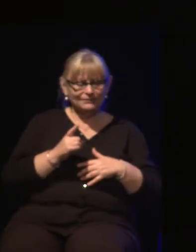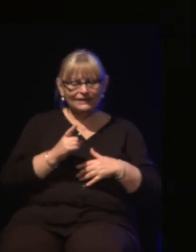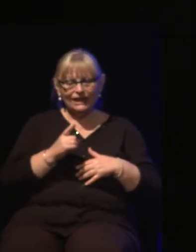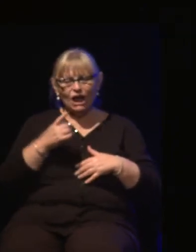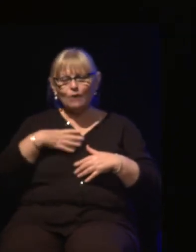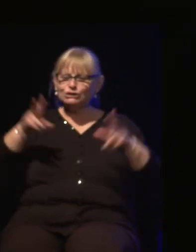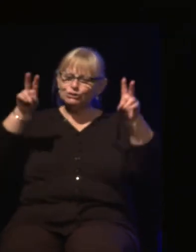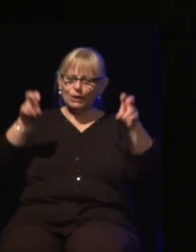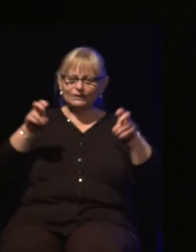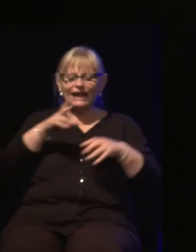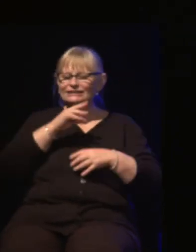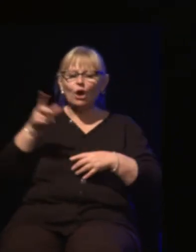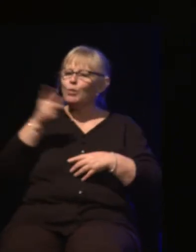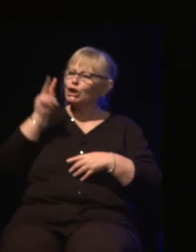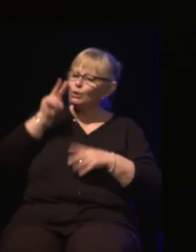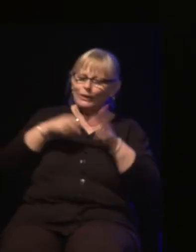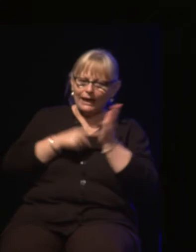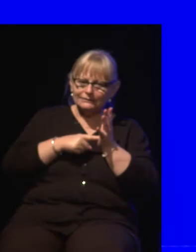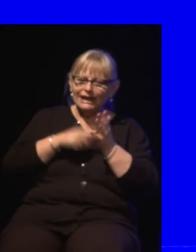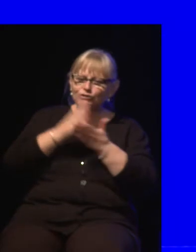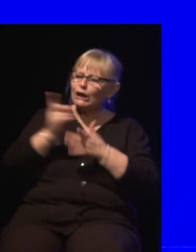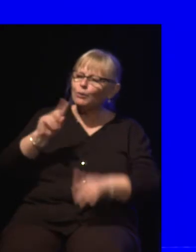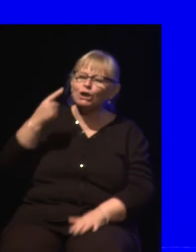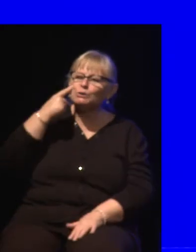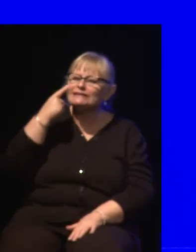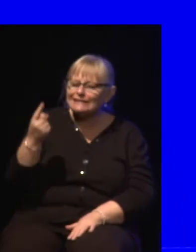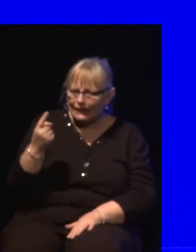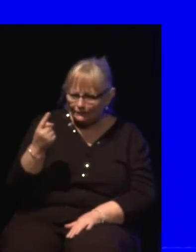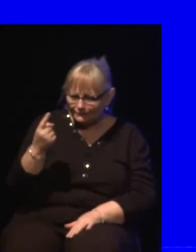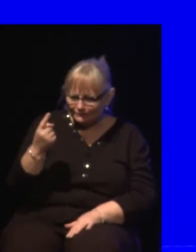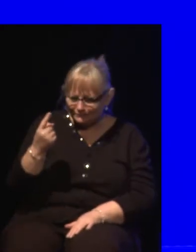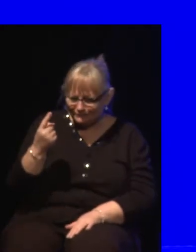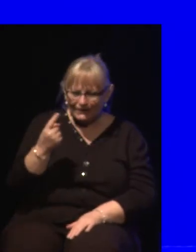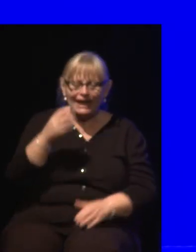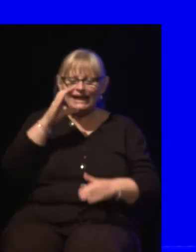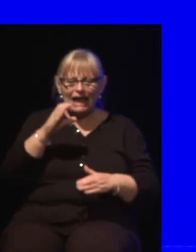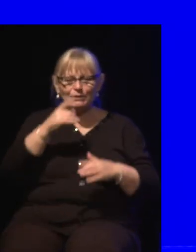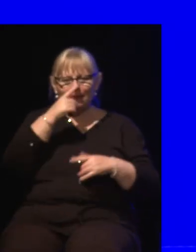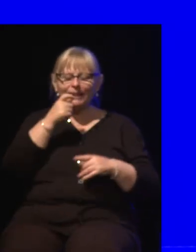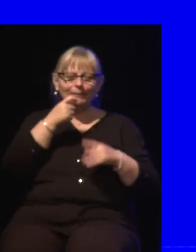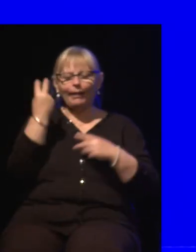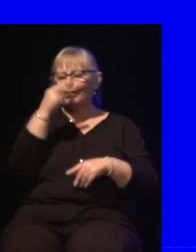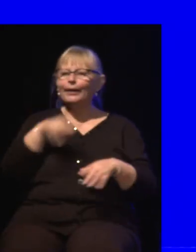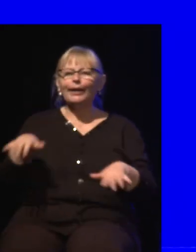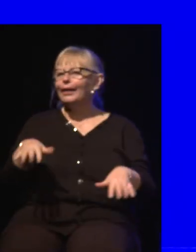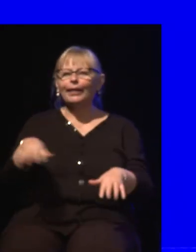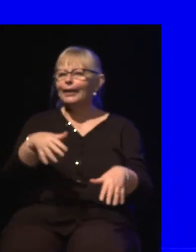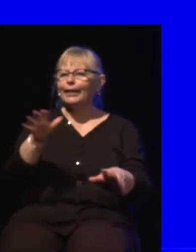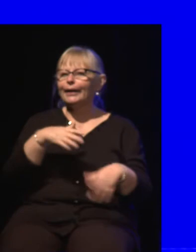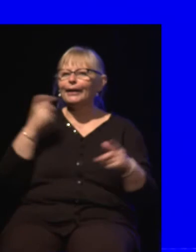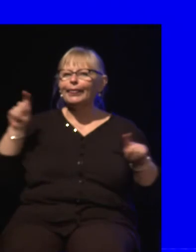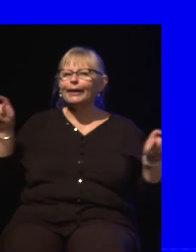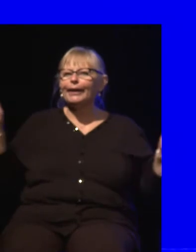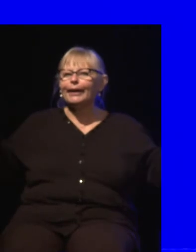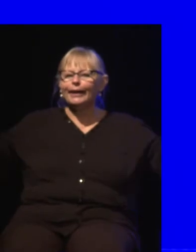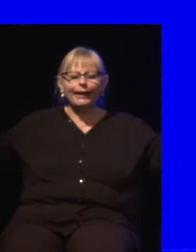to quote Thoreau, it's not what you look at that matters, it's what you see. A lot of my experience as Canberrans have been kind of blind to what's around them. They